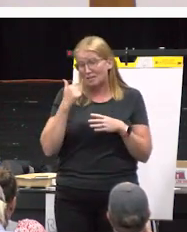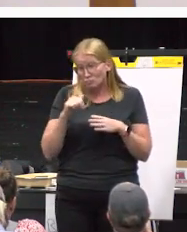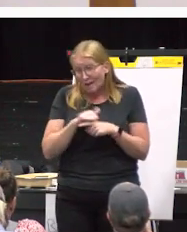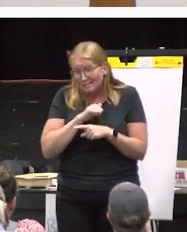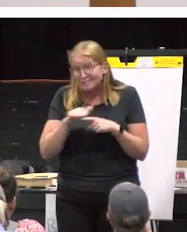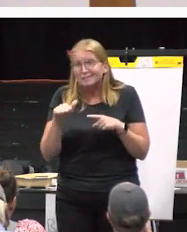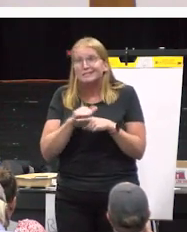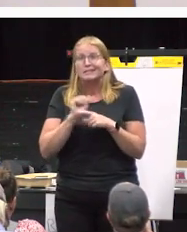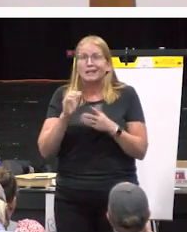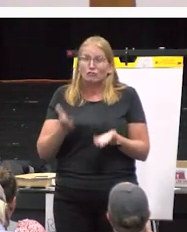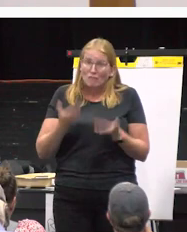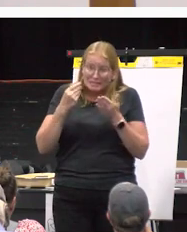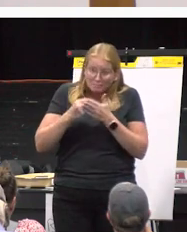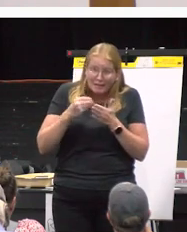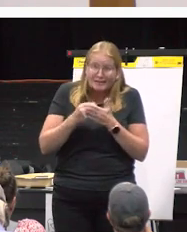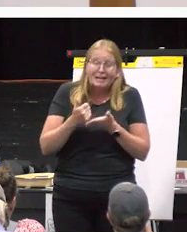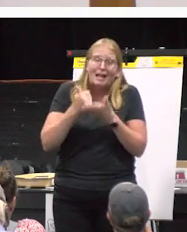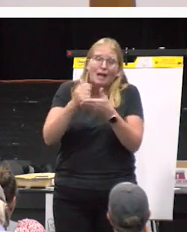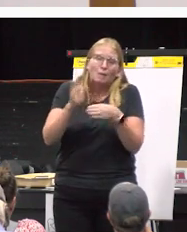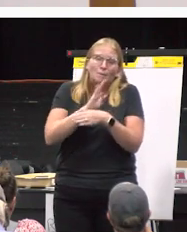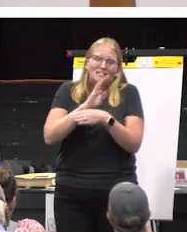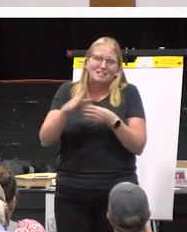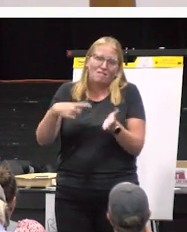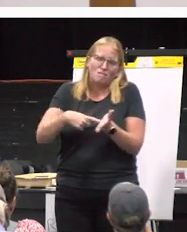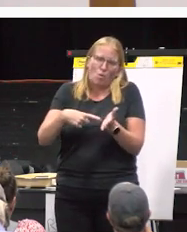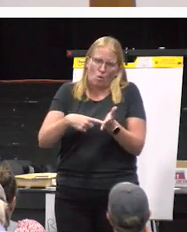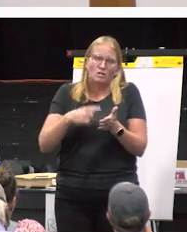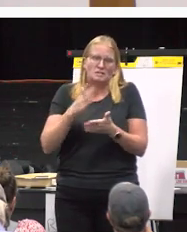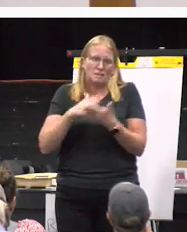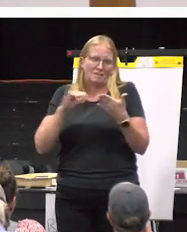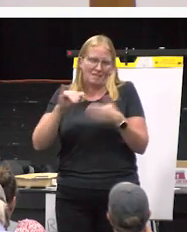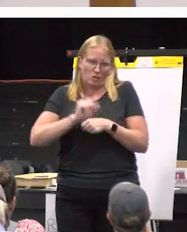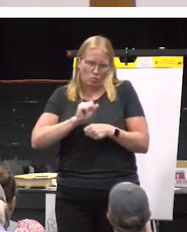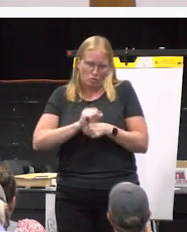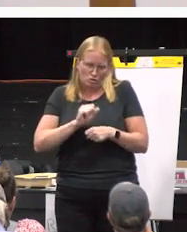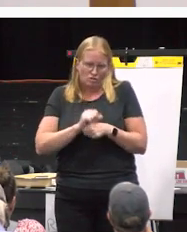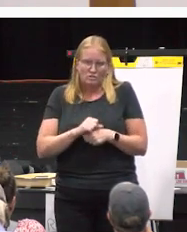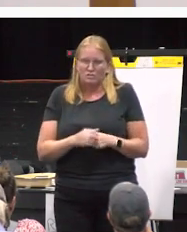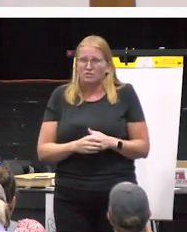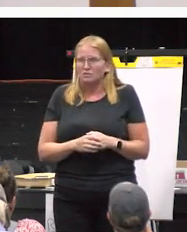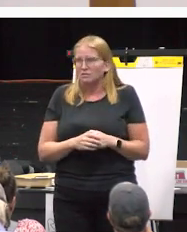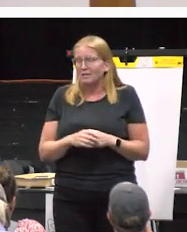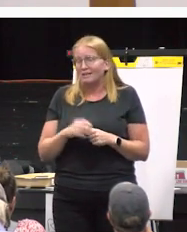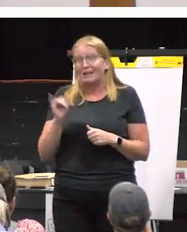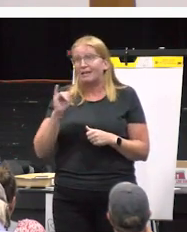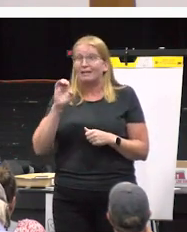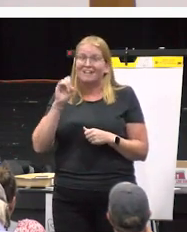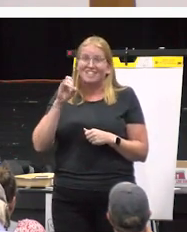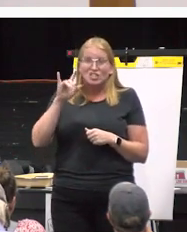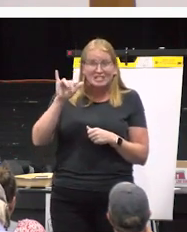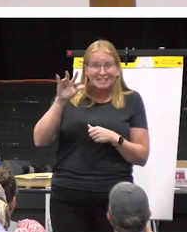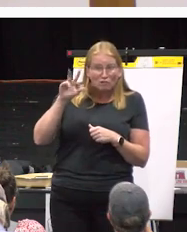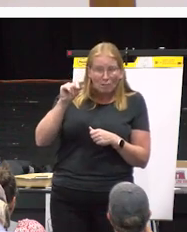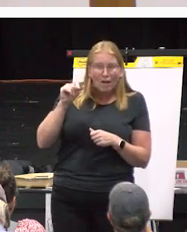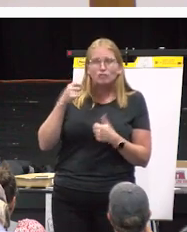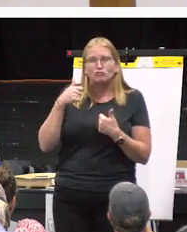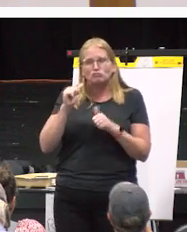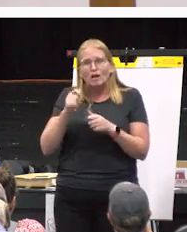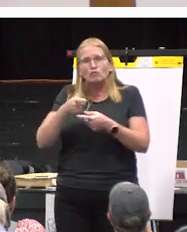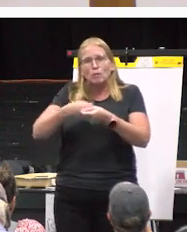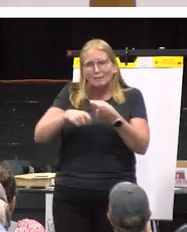to help businesses afford transitions, and work to leverage resources like those of Efficiency Vermont to replace